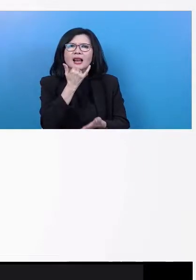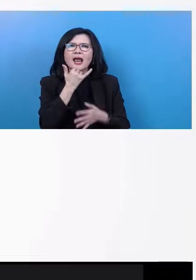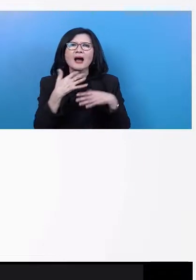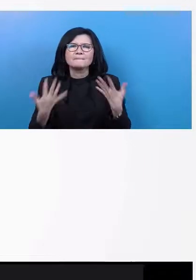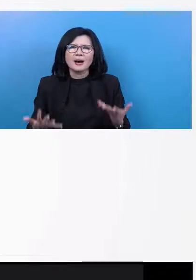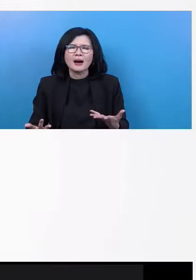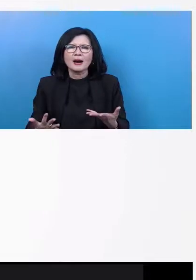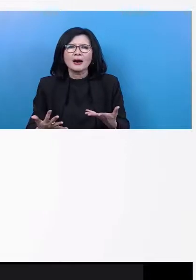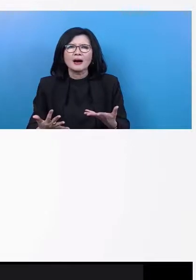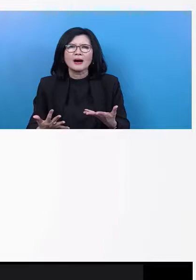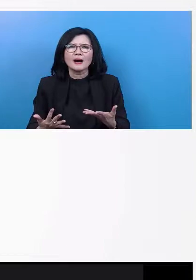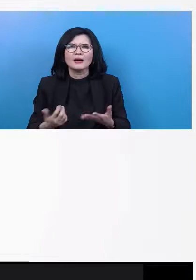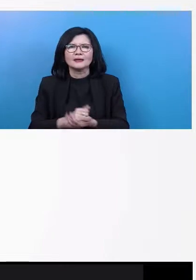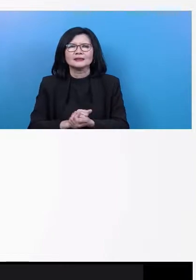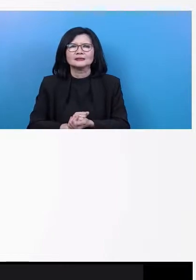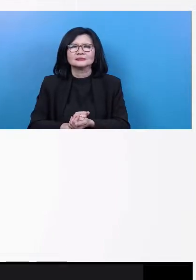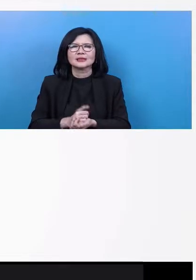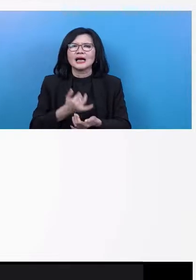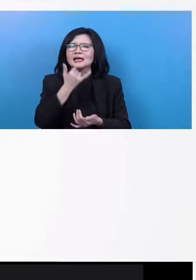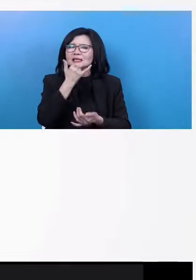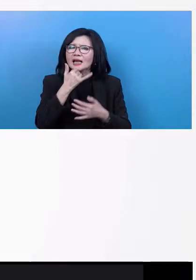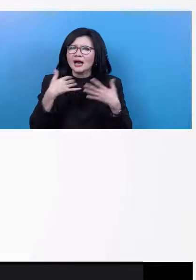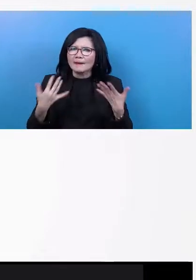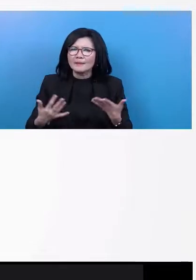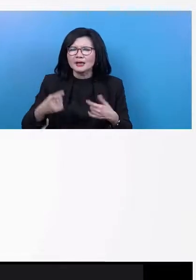ourselves, go for the